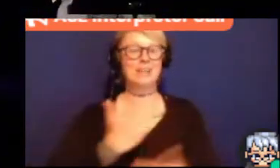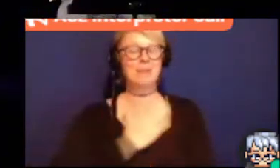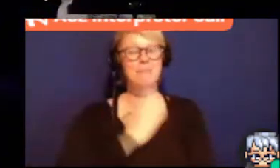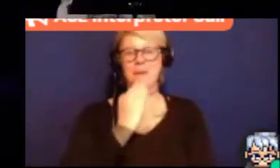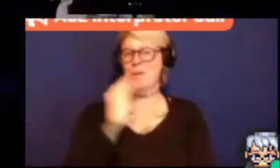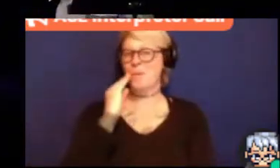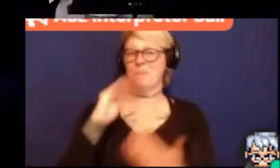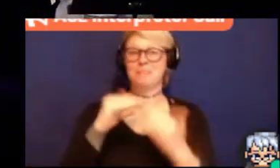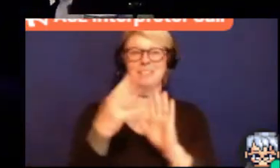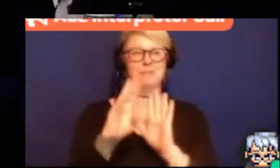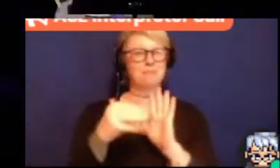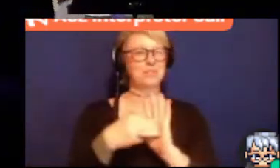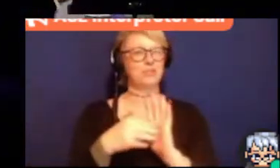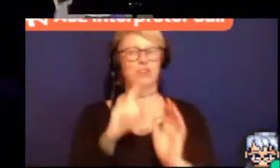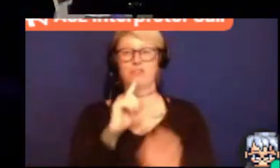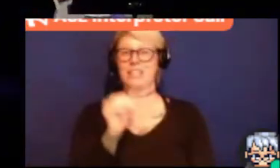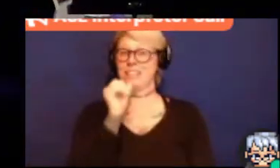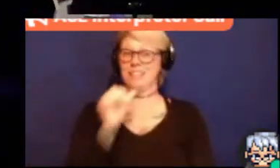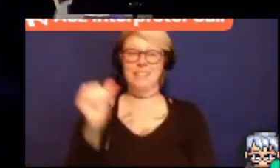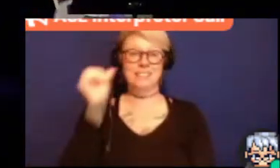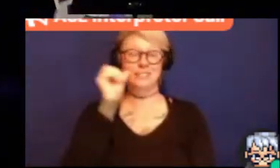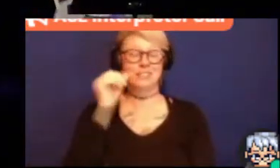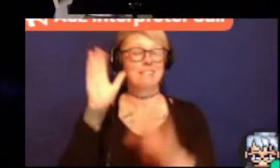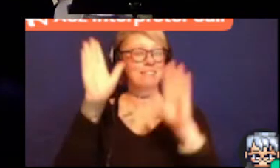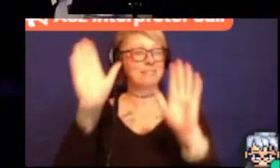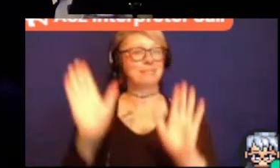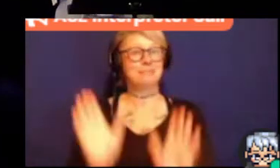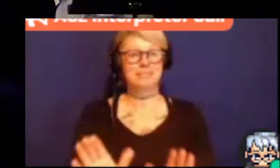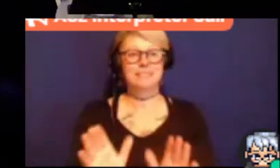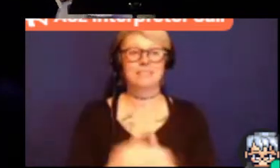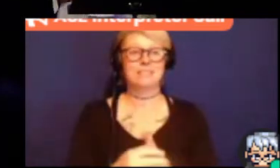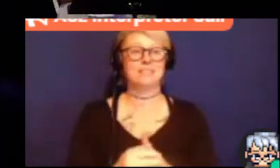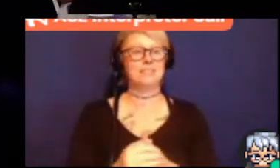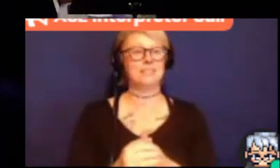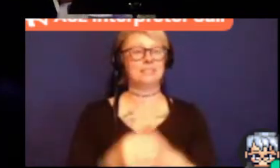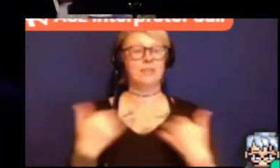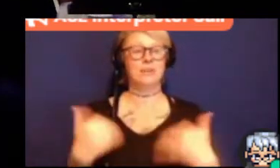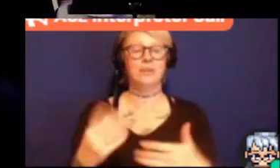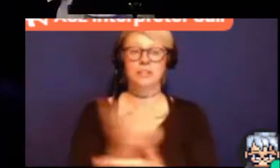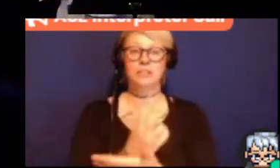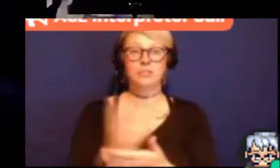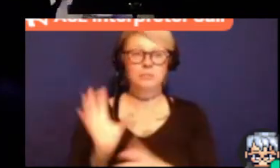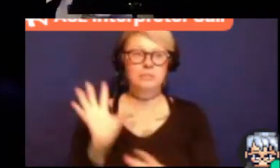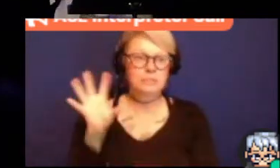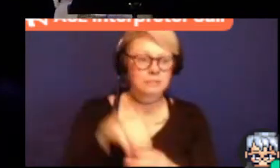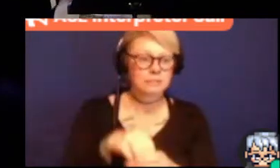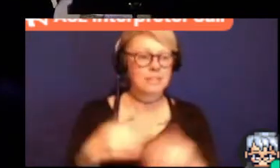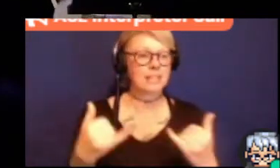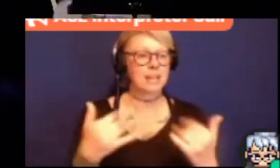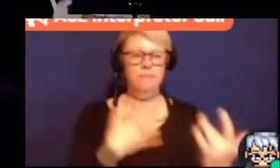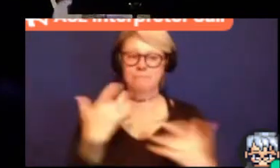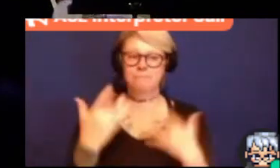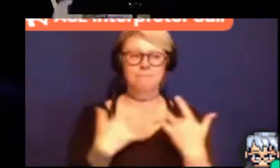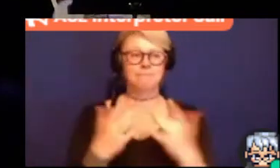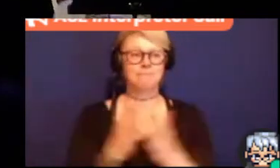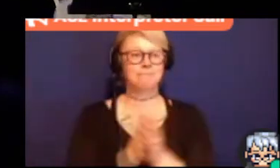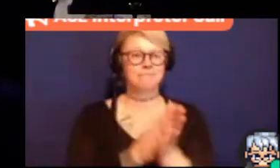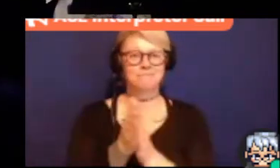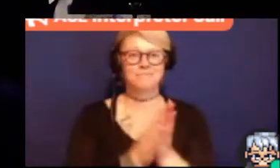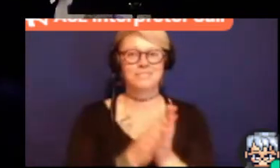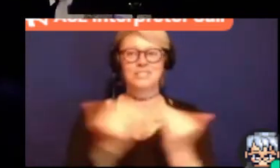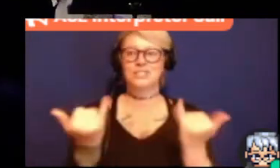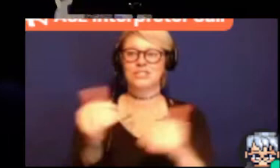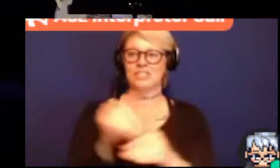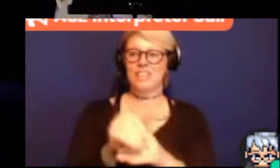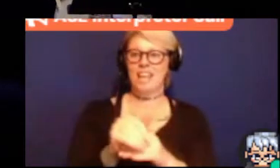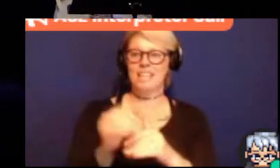and a really great thing to experience. After 2 weeks on the job, it was very invigorating, and I'm very much looking forward to the second half of the showcase tonight and to